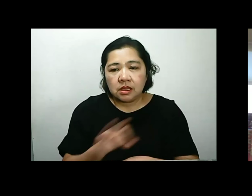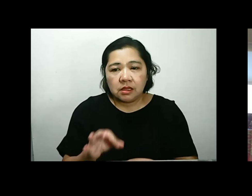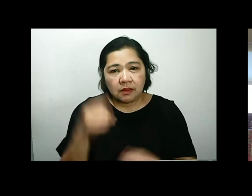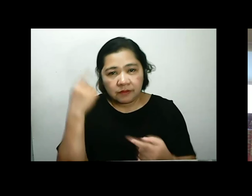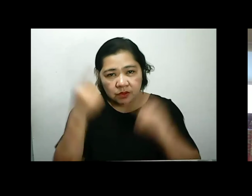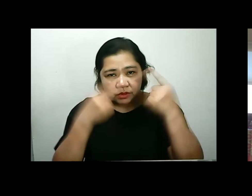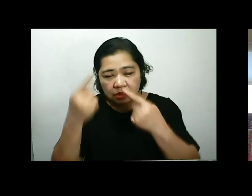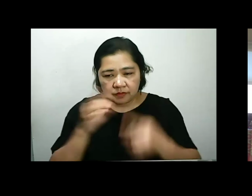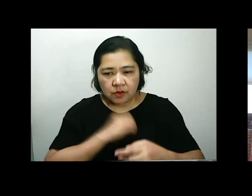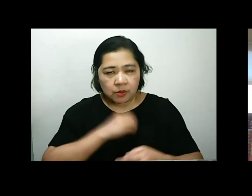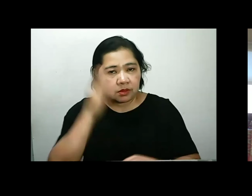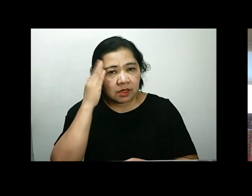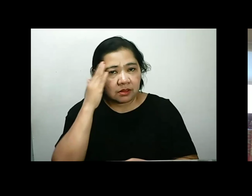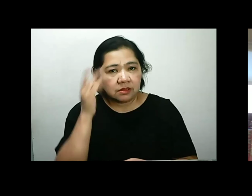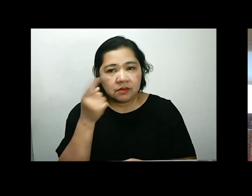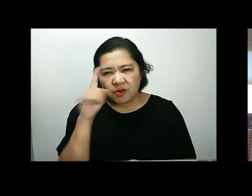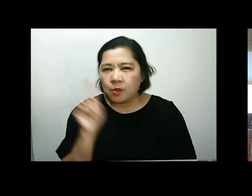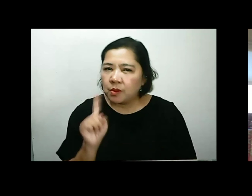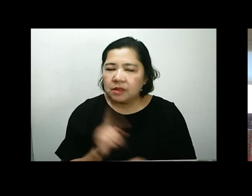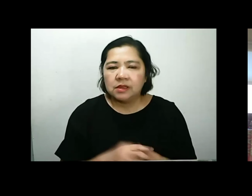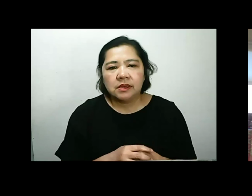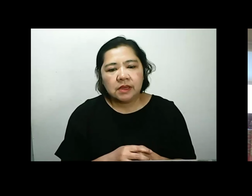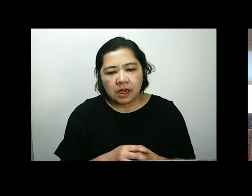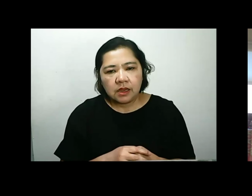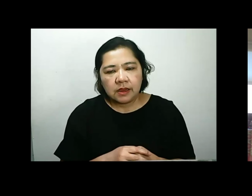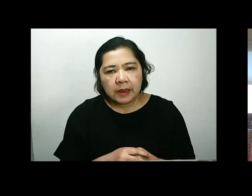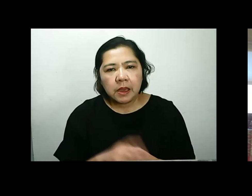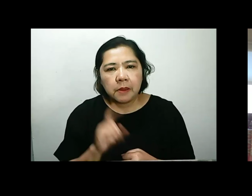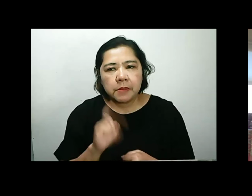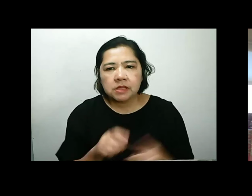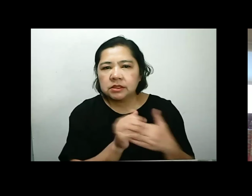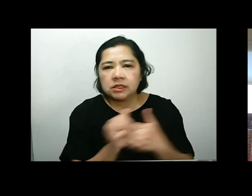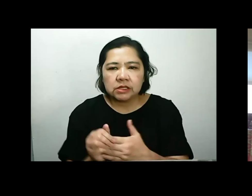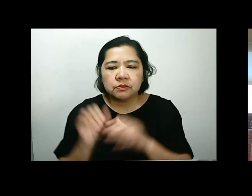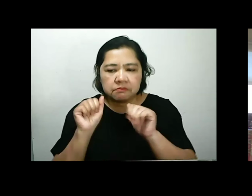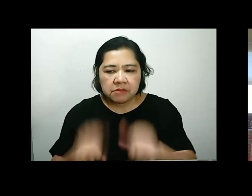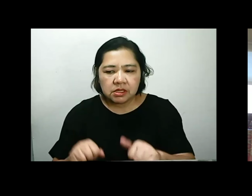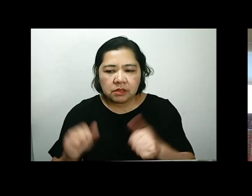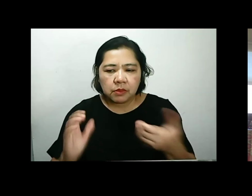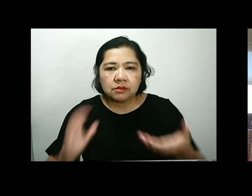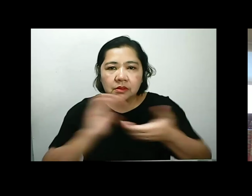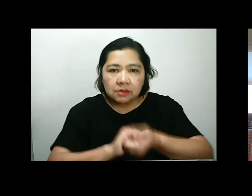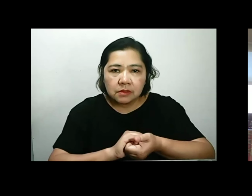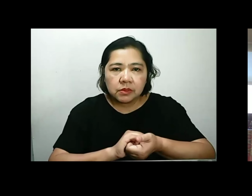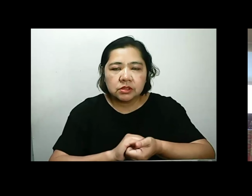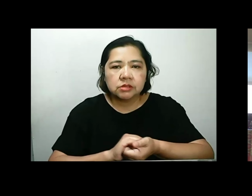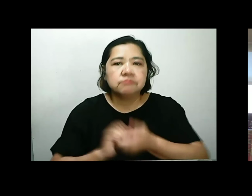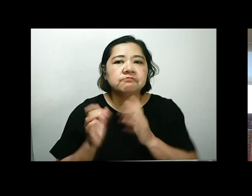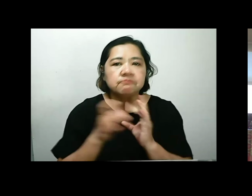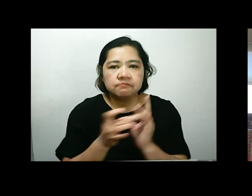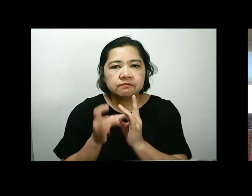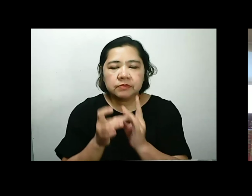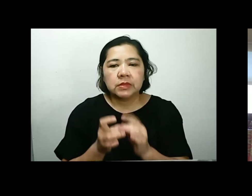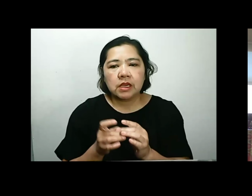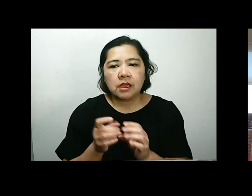what, then it doesn't really lead, you know, to possible collaboration, to possible, you know, creation